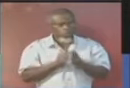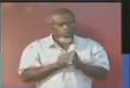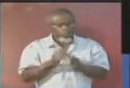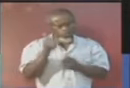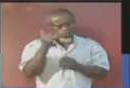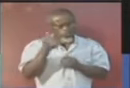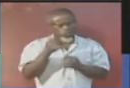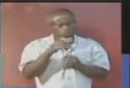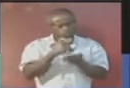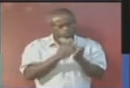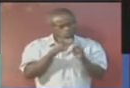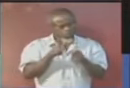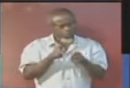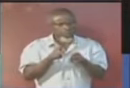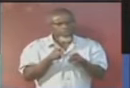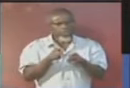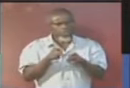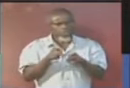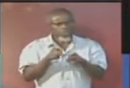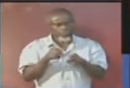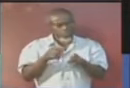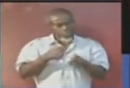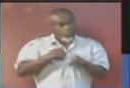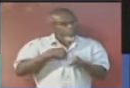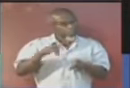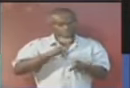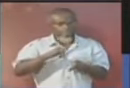myself included, when we got our